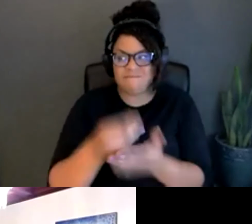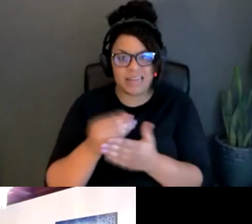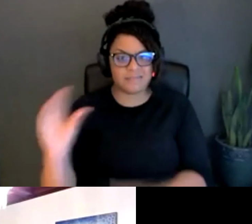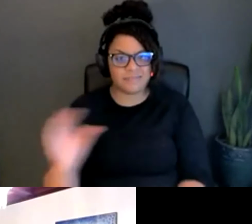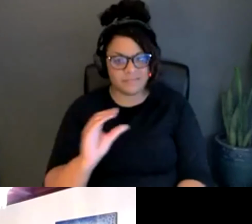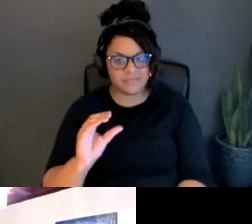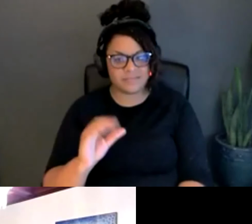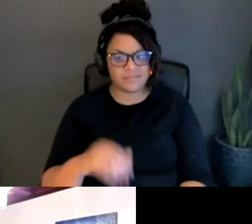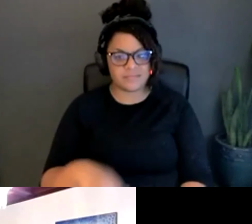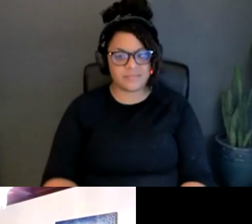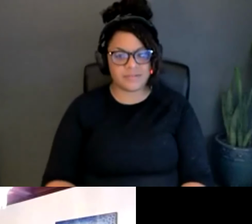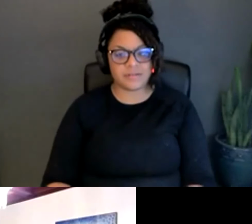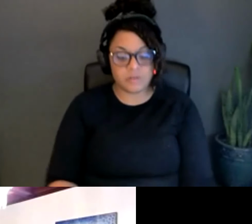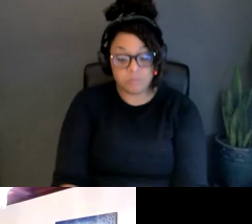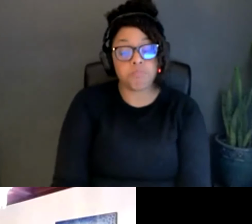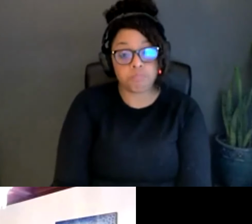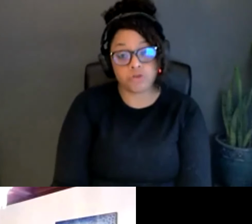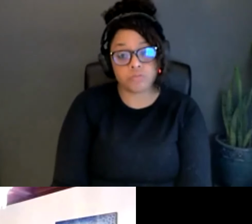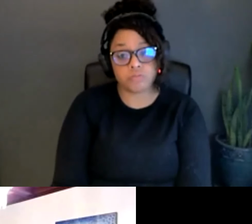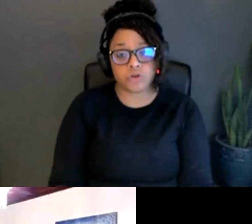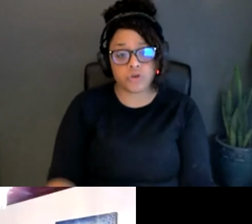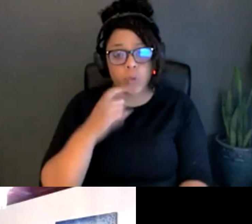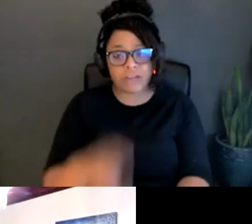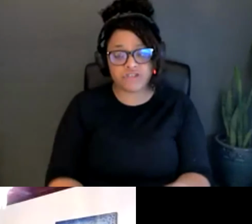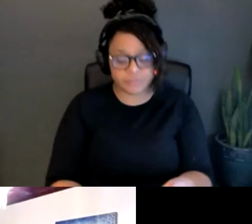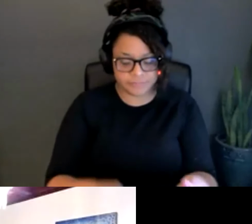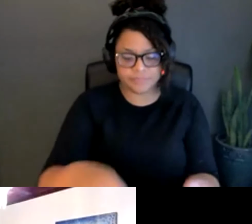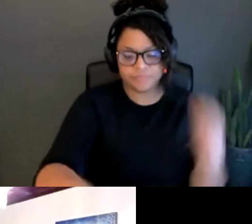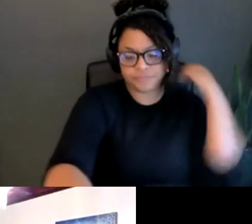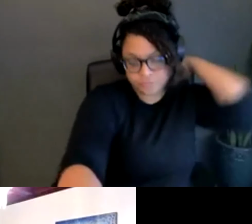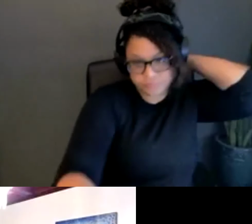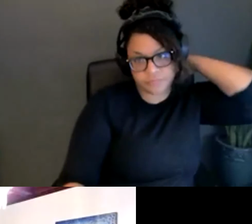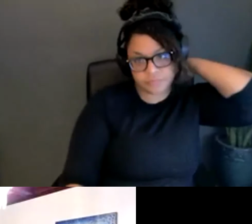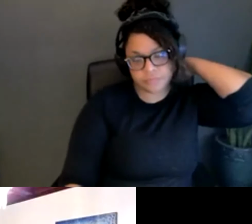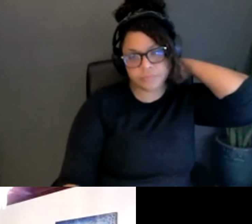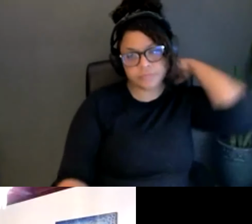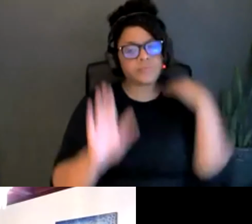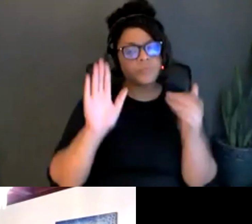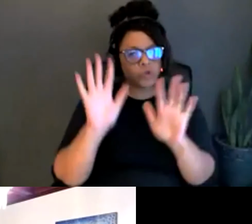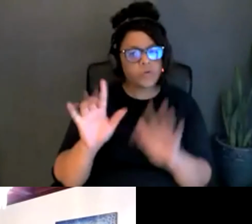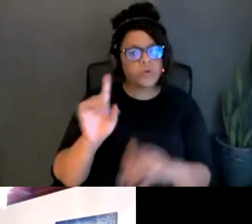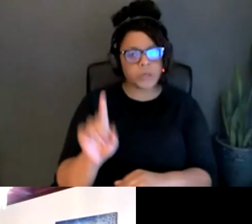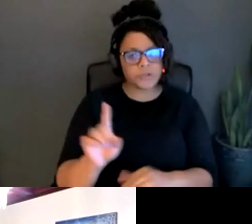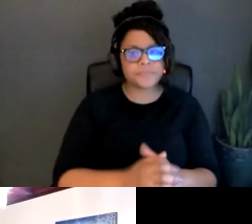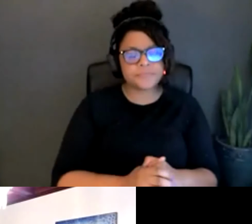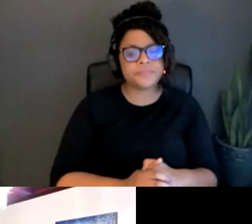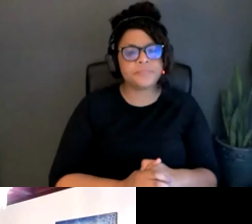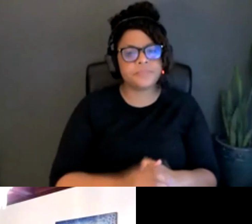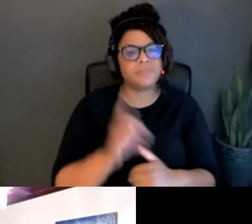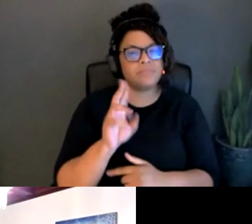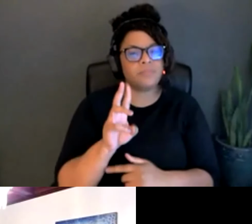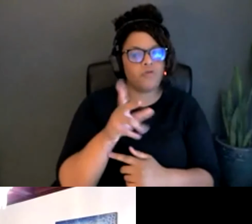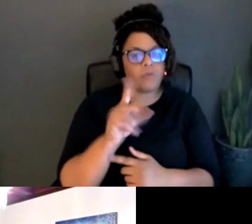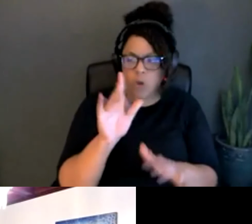And I think that's actually a really good question. Sure, I think that's a great question. And I didn't say it